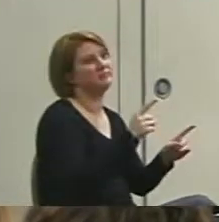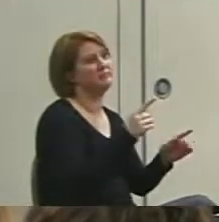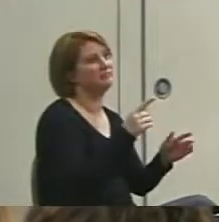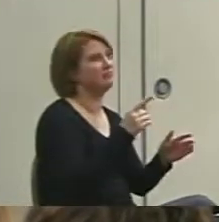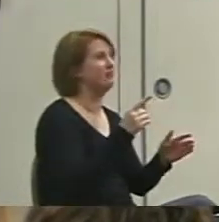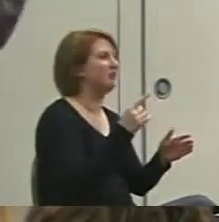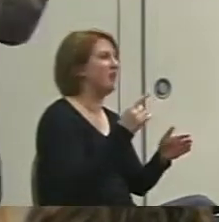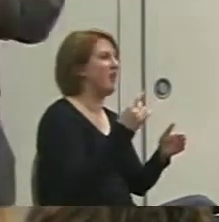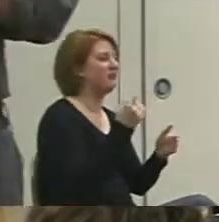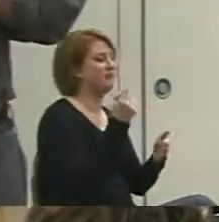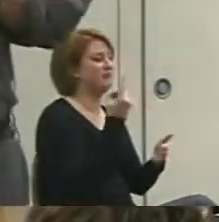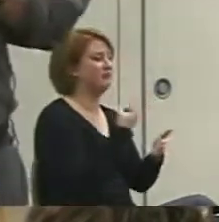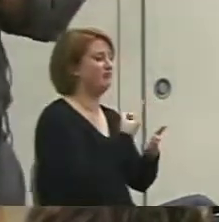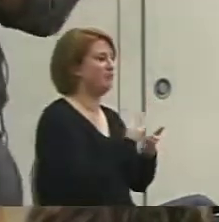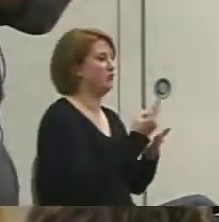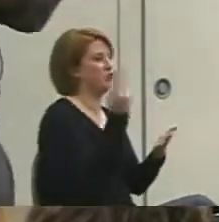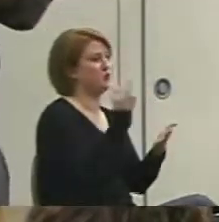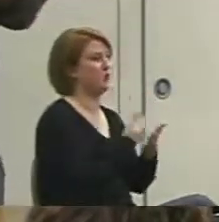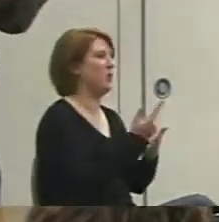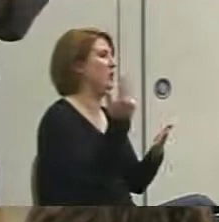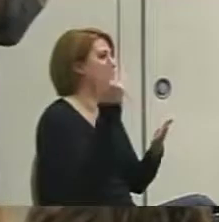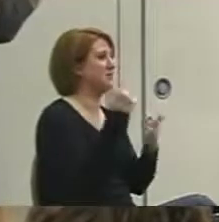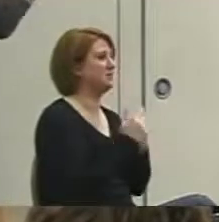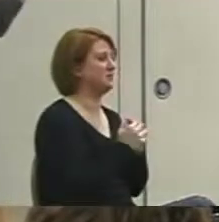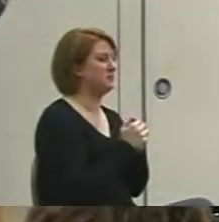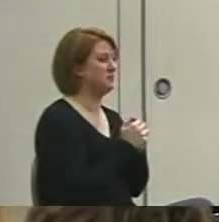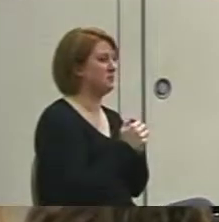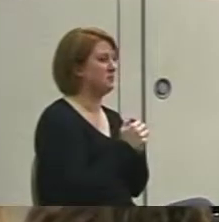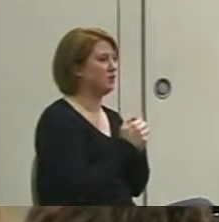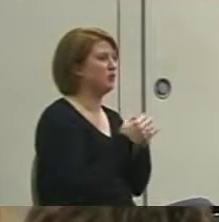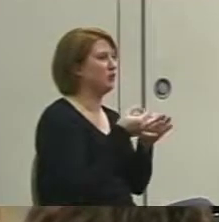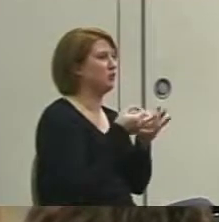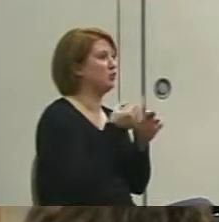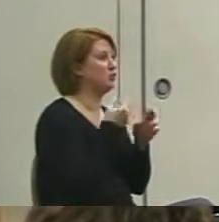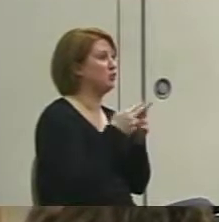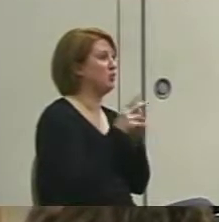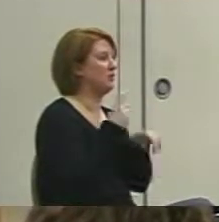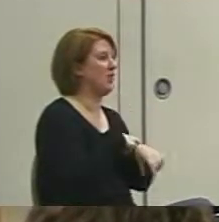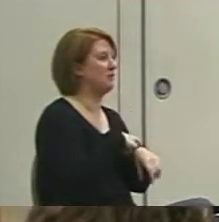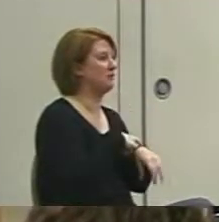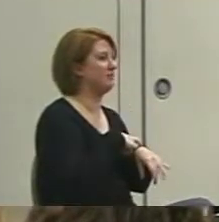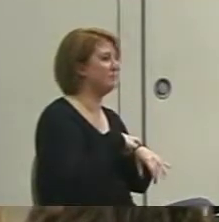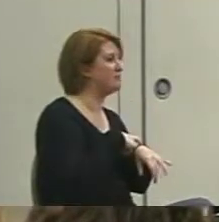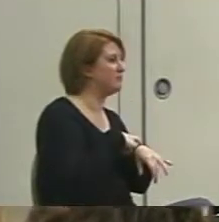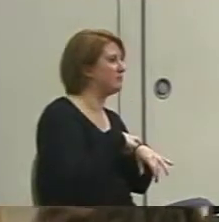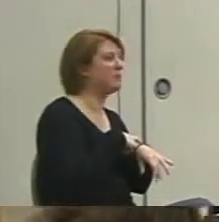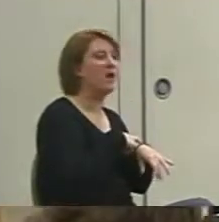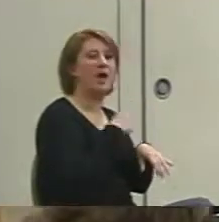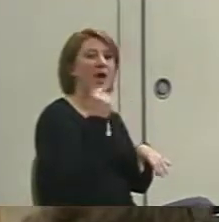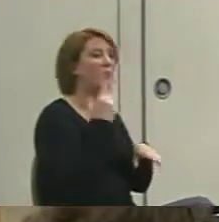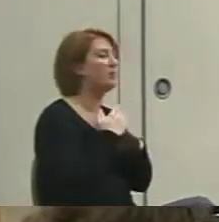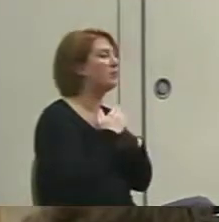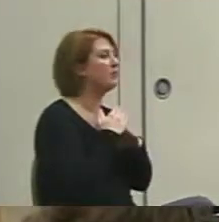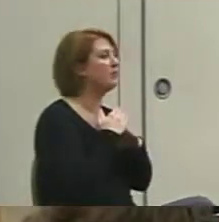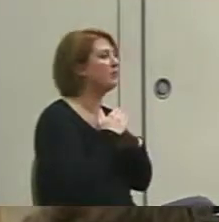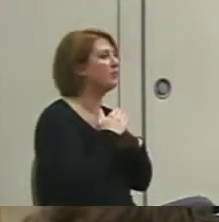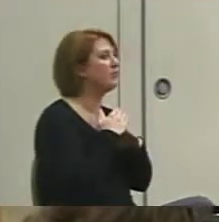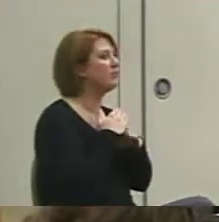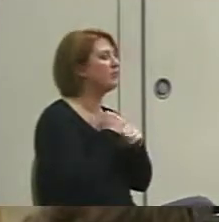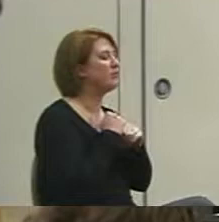of weeks for a short period of time? I would implement what we sometimes call a